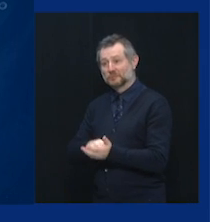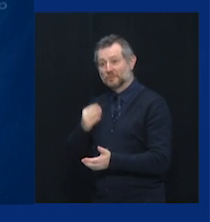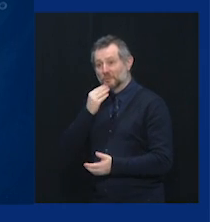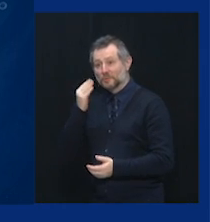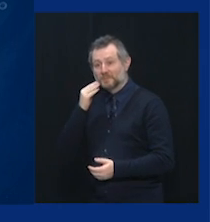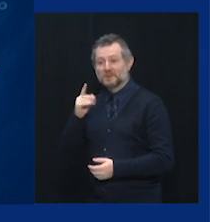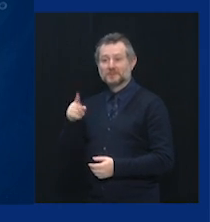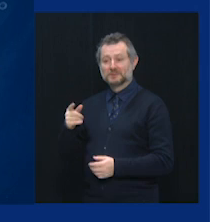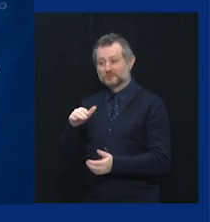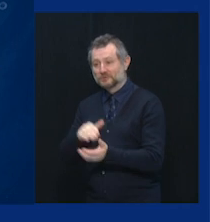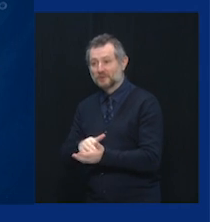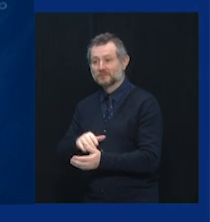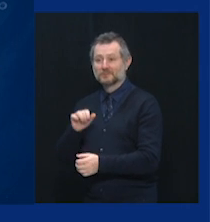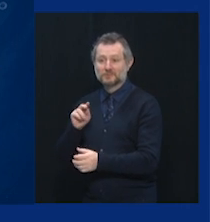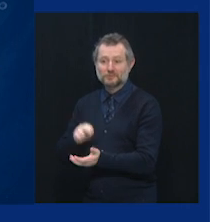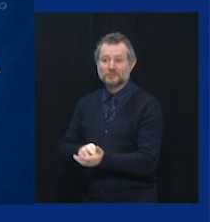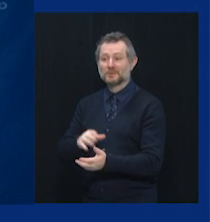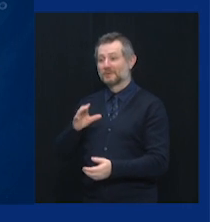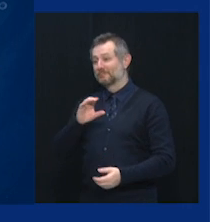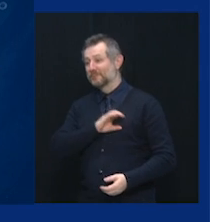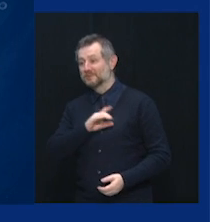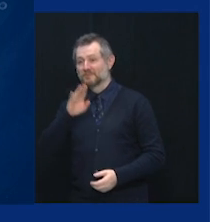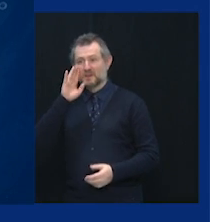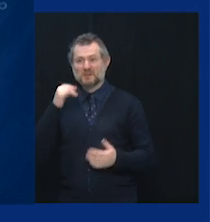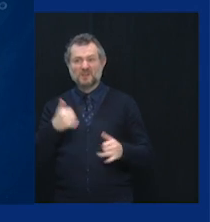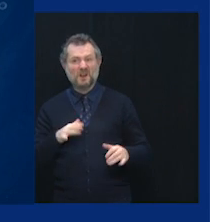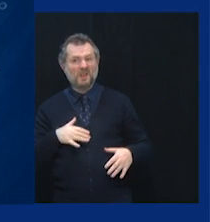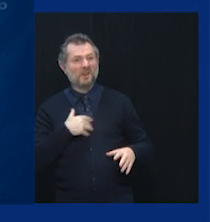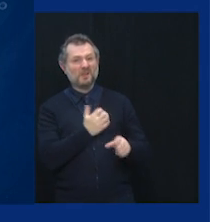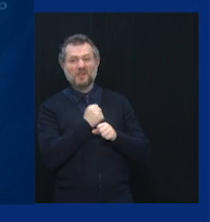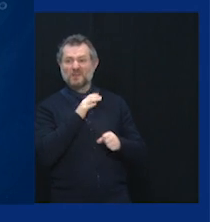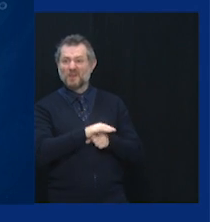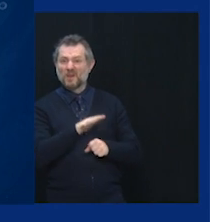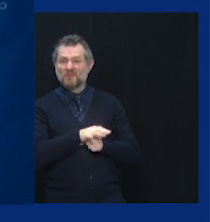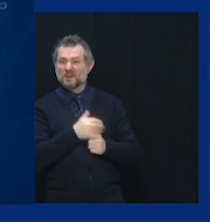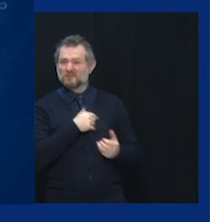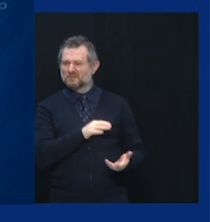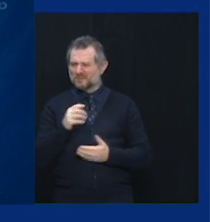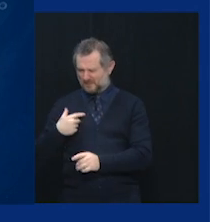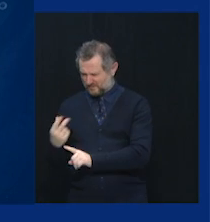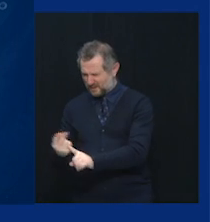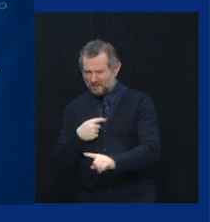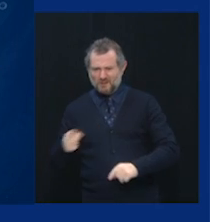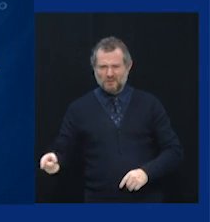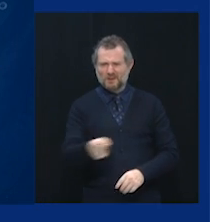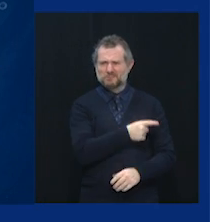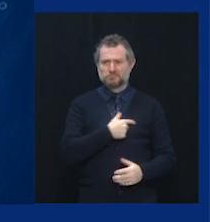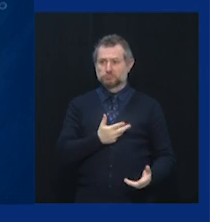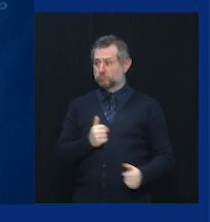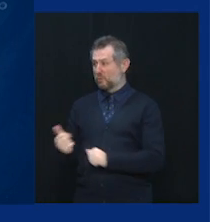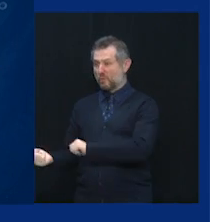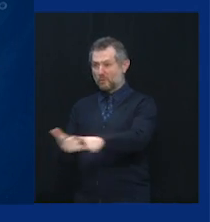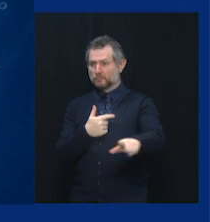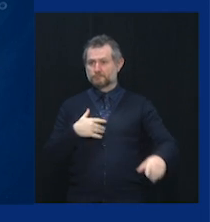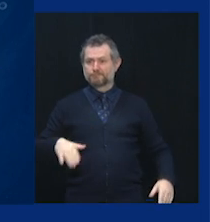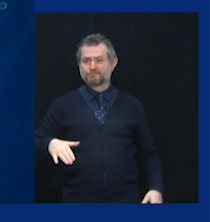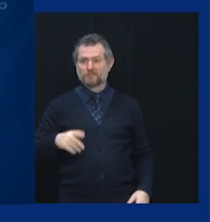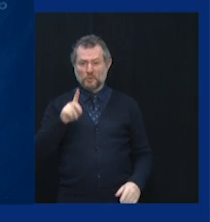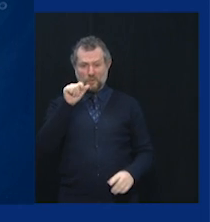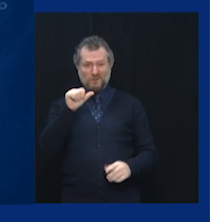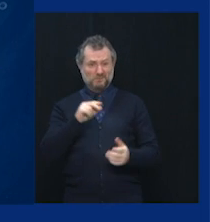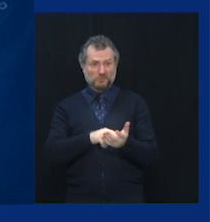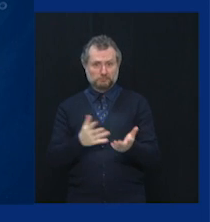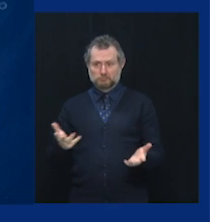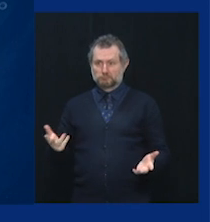have not received enough supply even to get past nursing homes in 1A. We wouldn't even be in